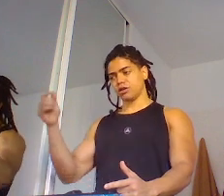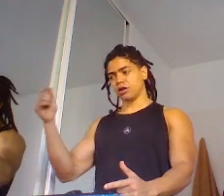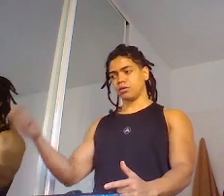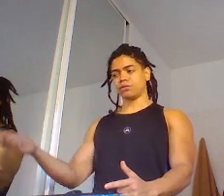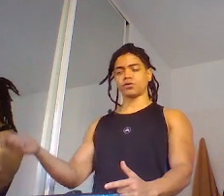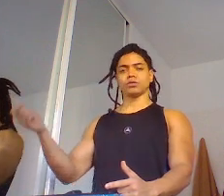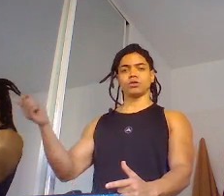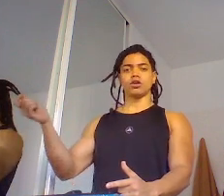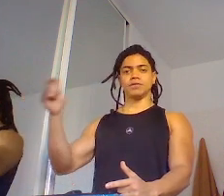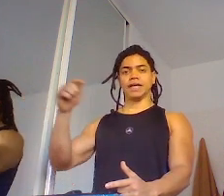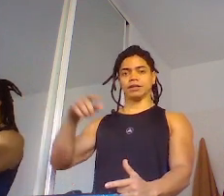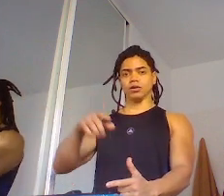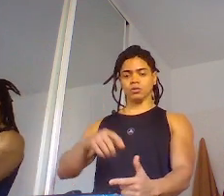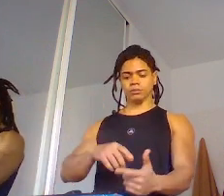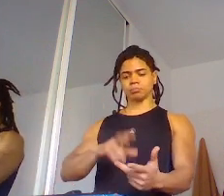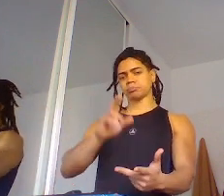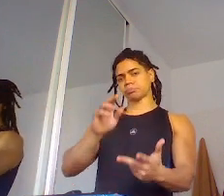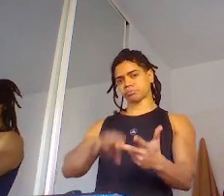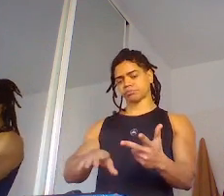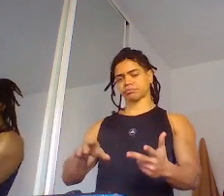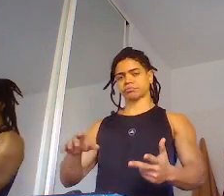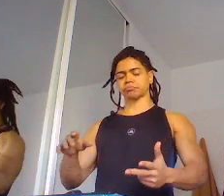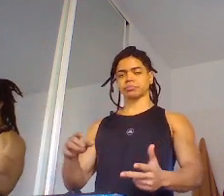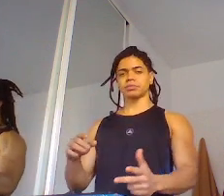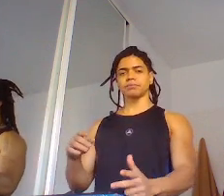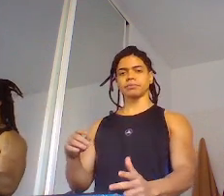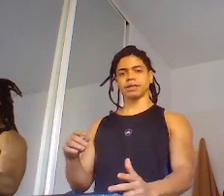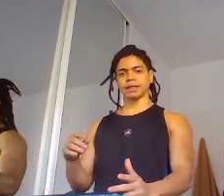data of that loan.